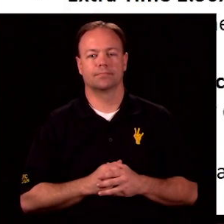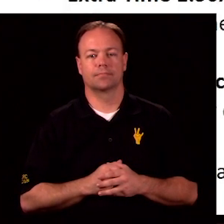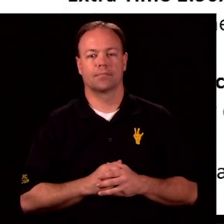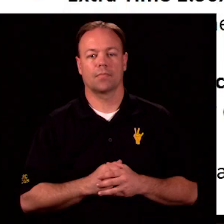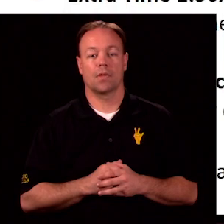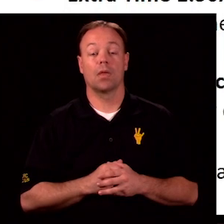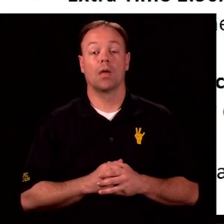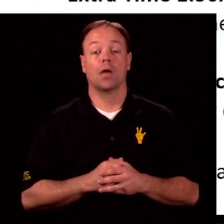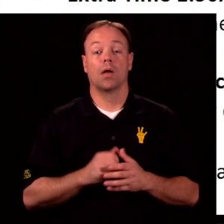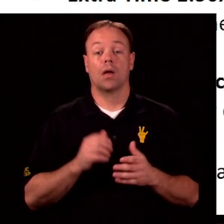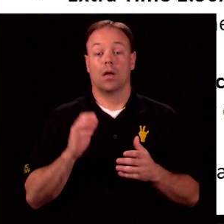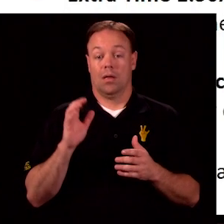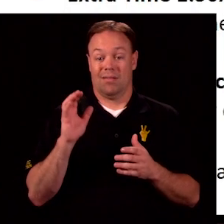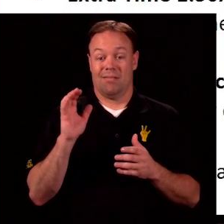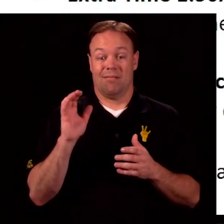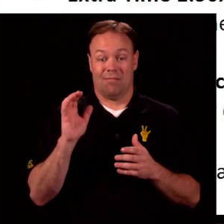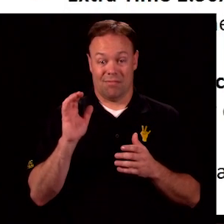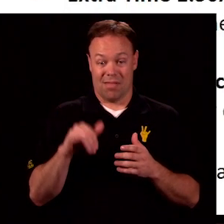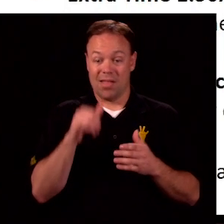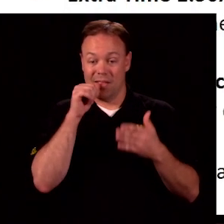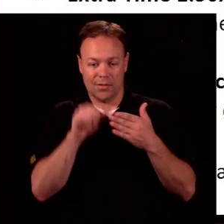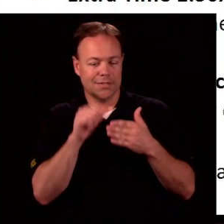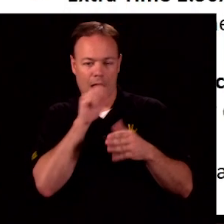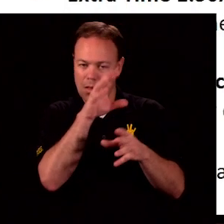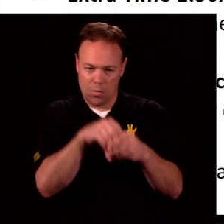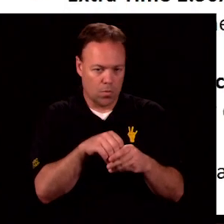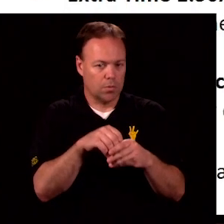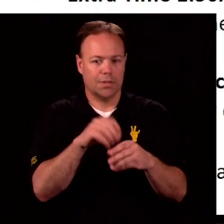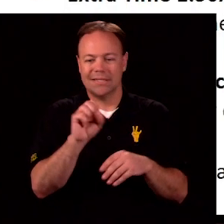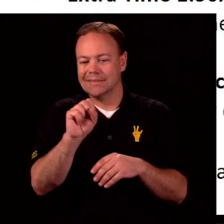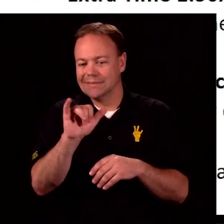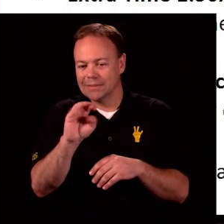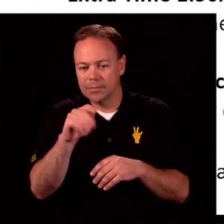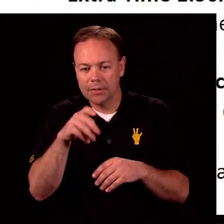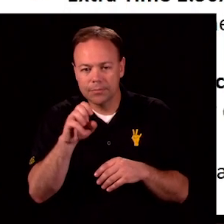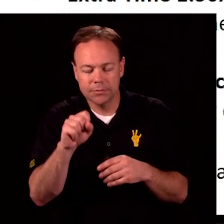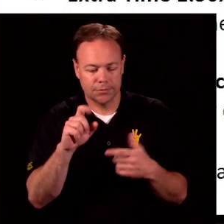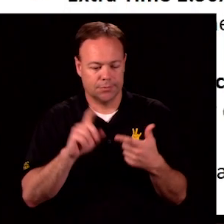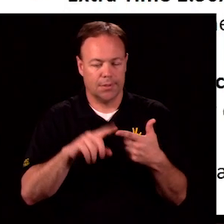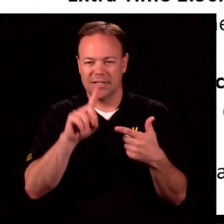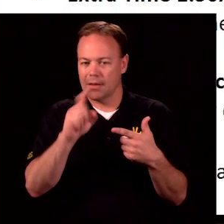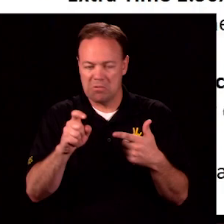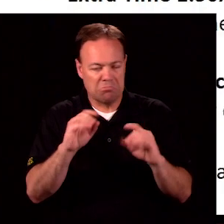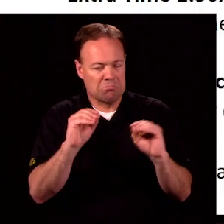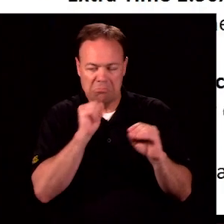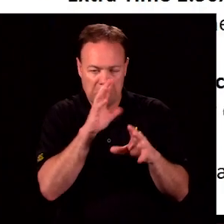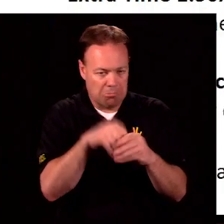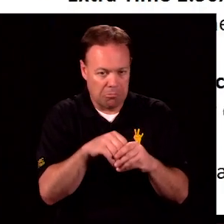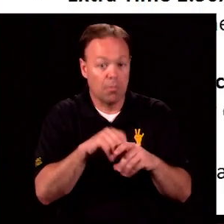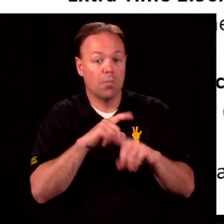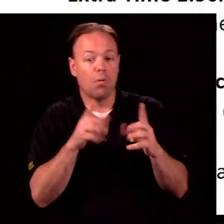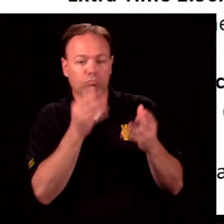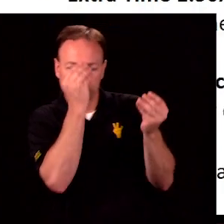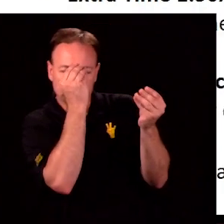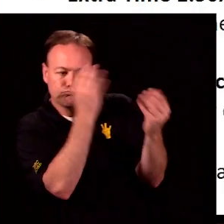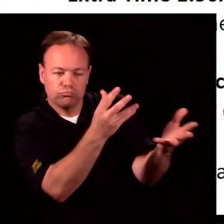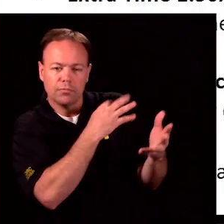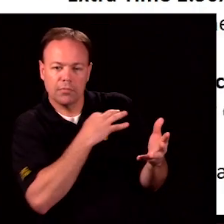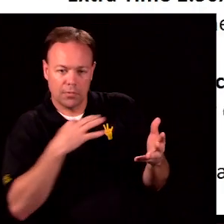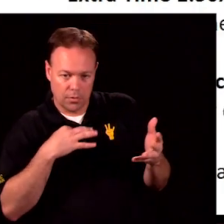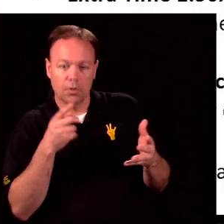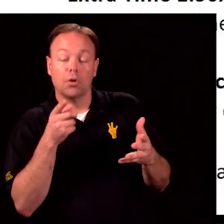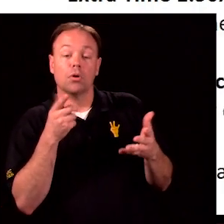This notice does not include your symptoms or diagnoses and only seeks to inform the professor that you are registered with the DRC